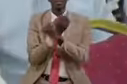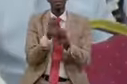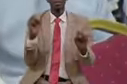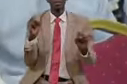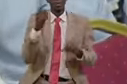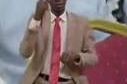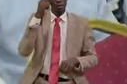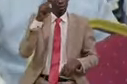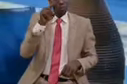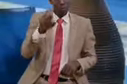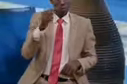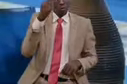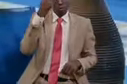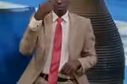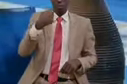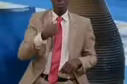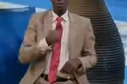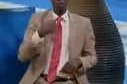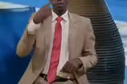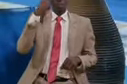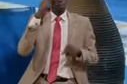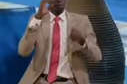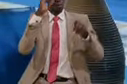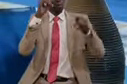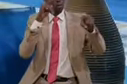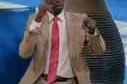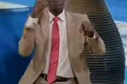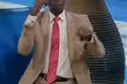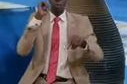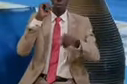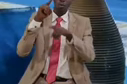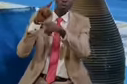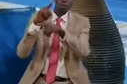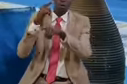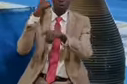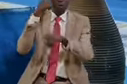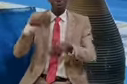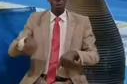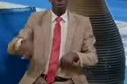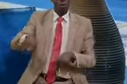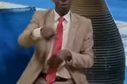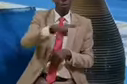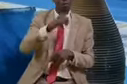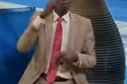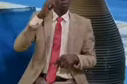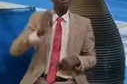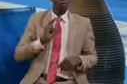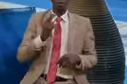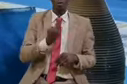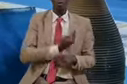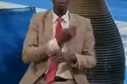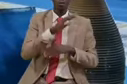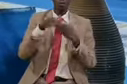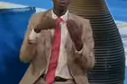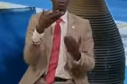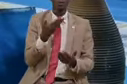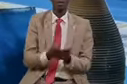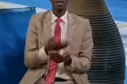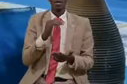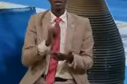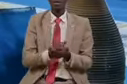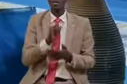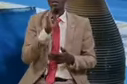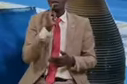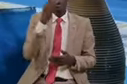you, for me, for him, for her, for them, for us all. And that's why